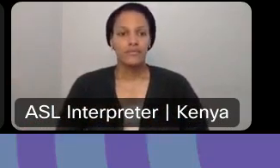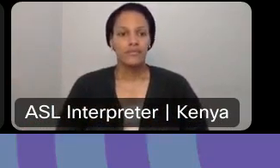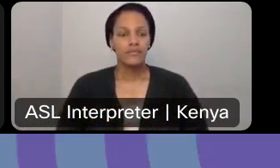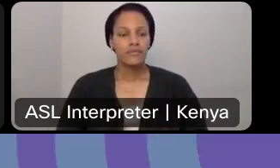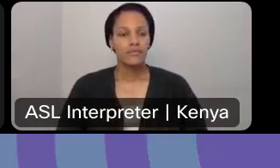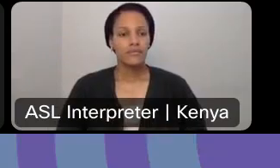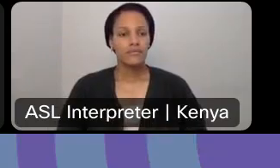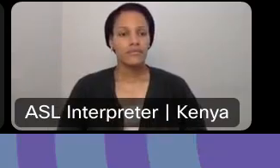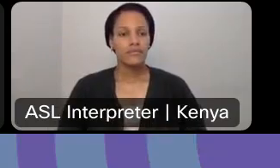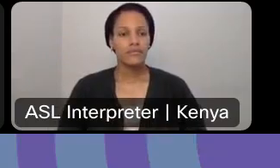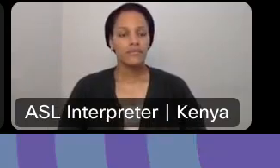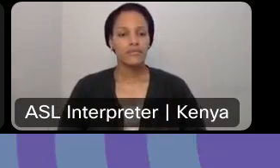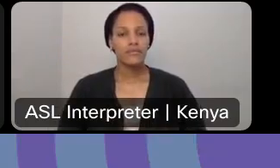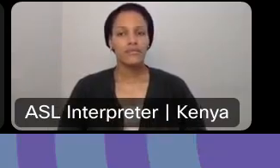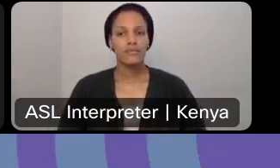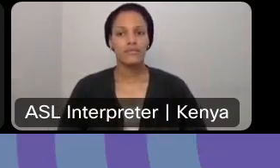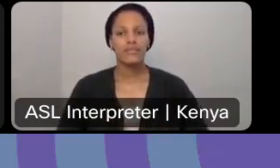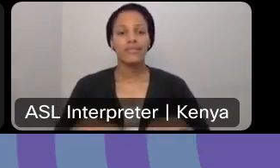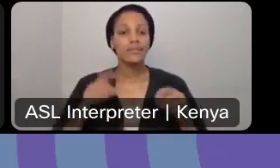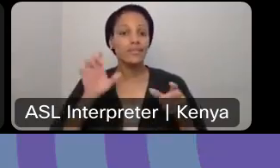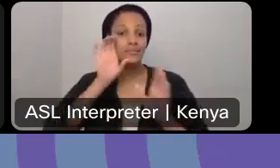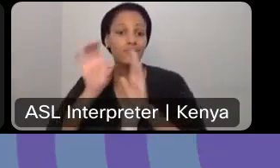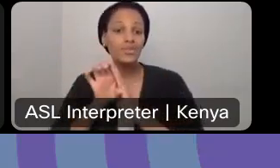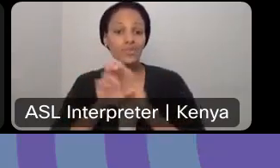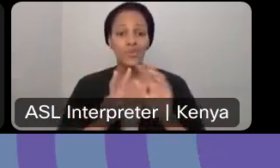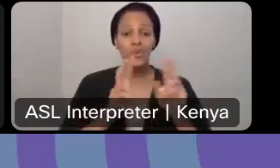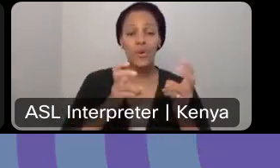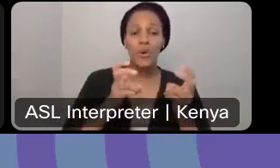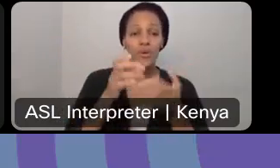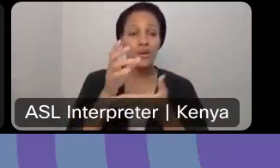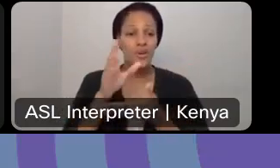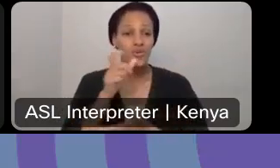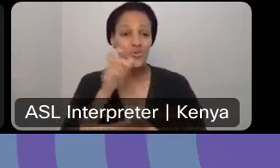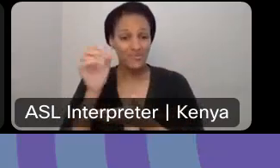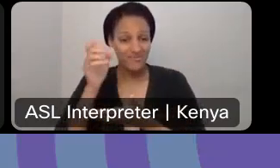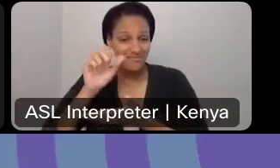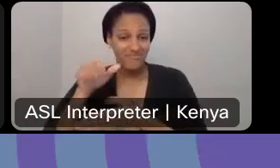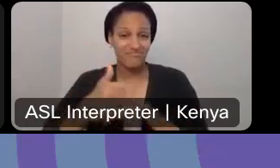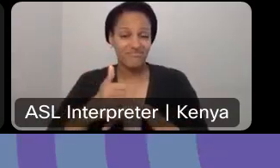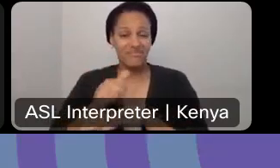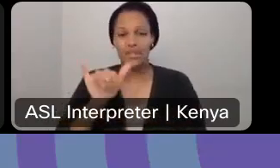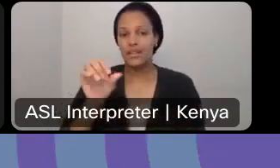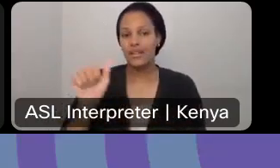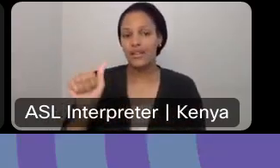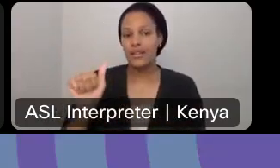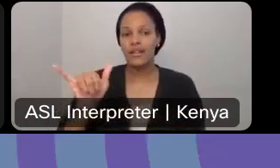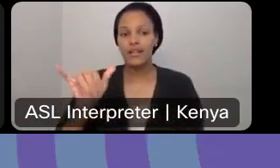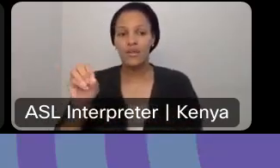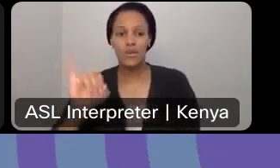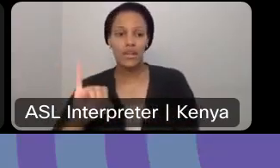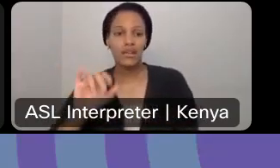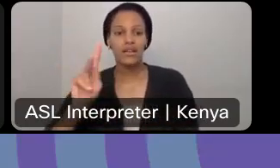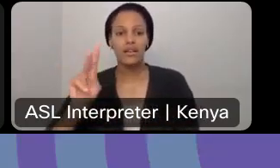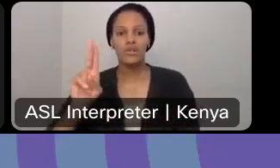This image and quote are by Yayoi Kusama, who is considered one of Japan's greatest